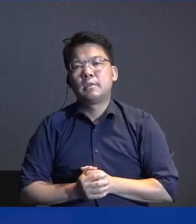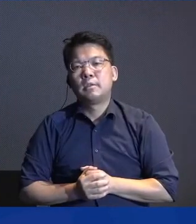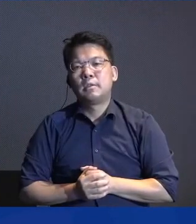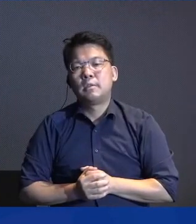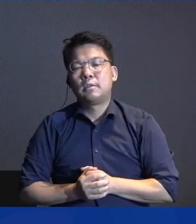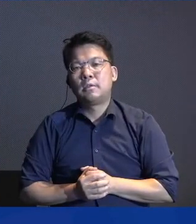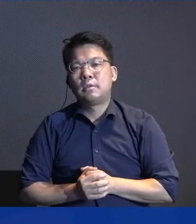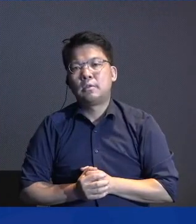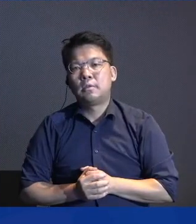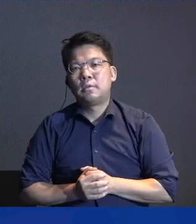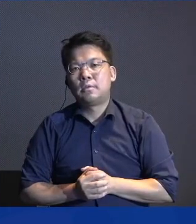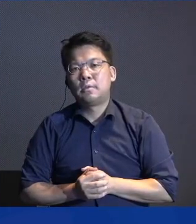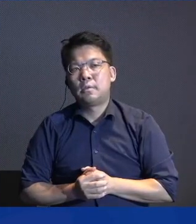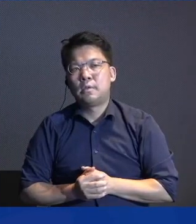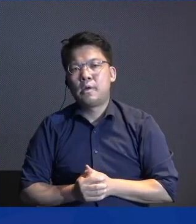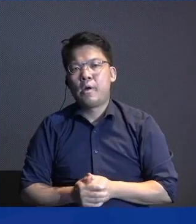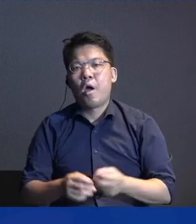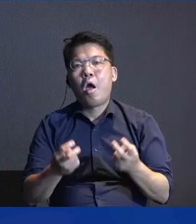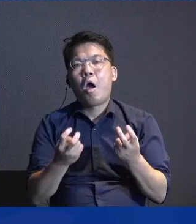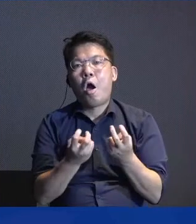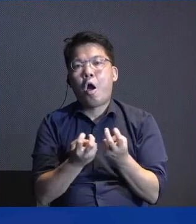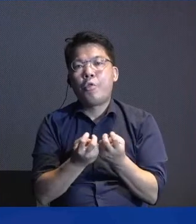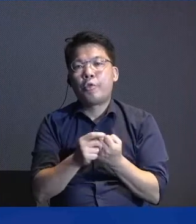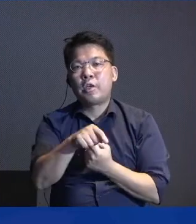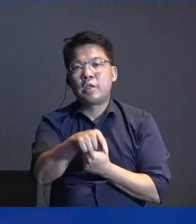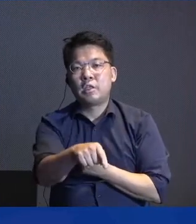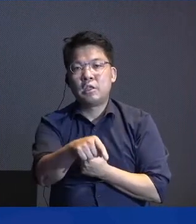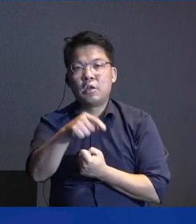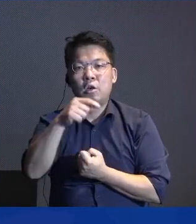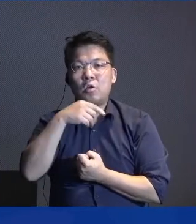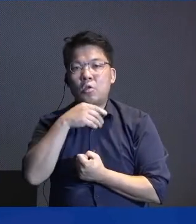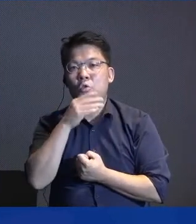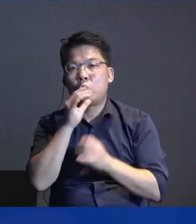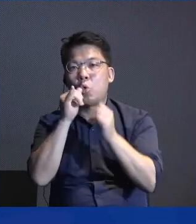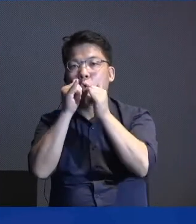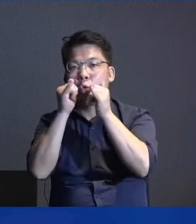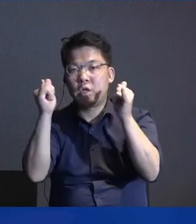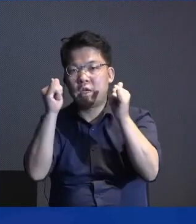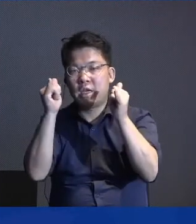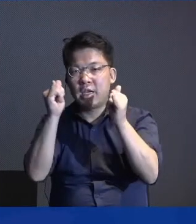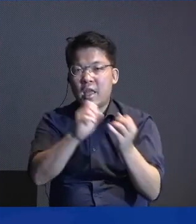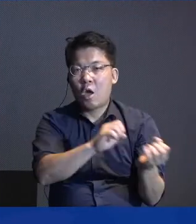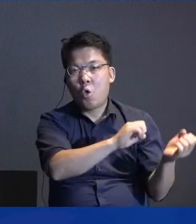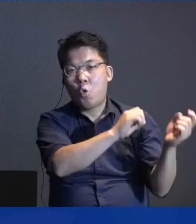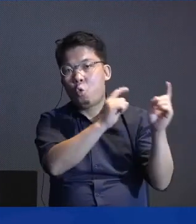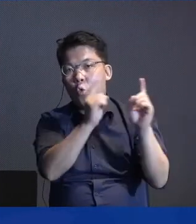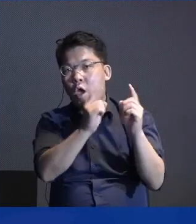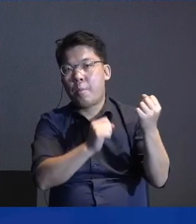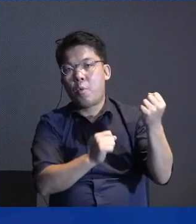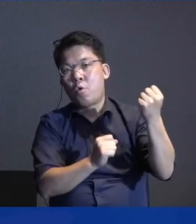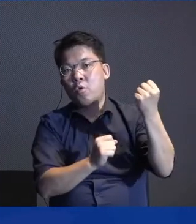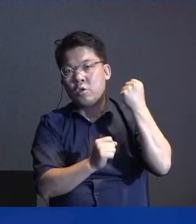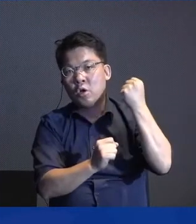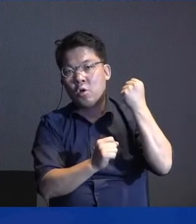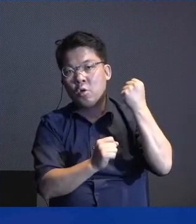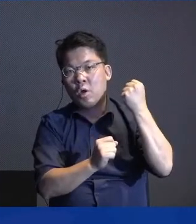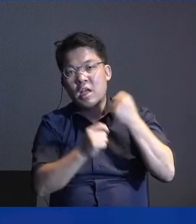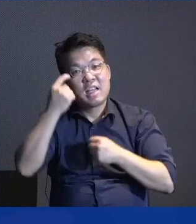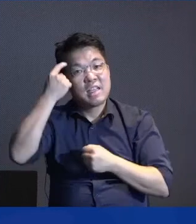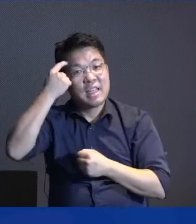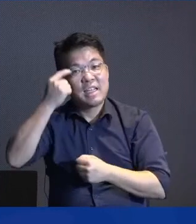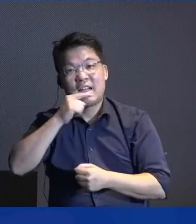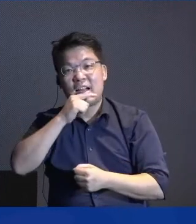kind of optimism, it's more like psychological resources of older others from community level. This is also